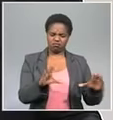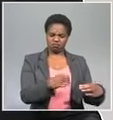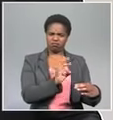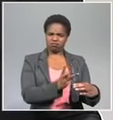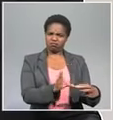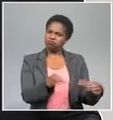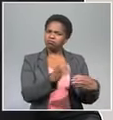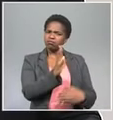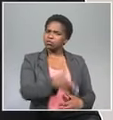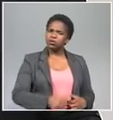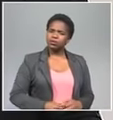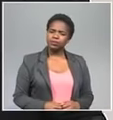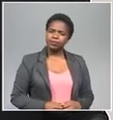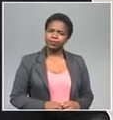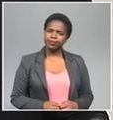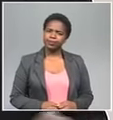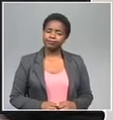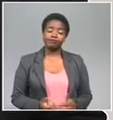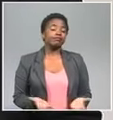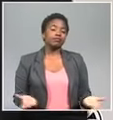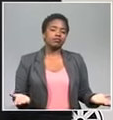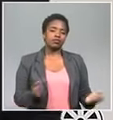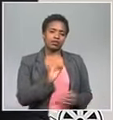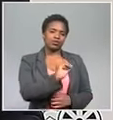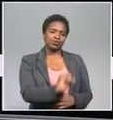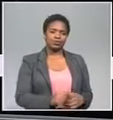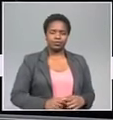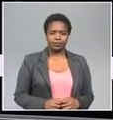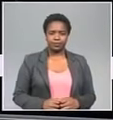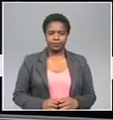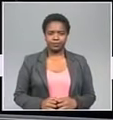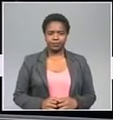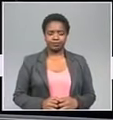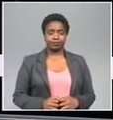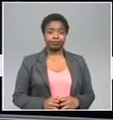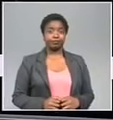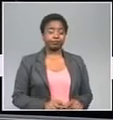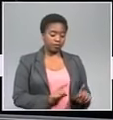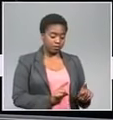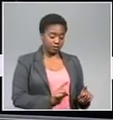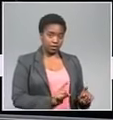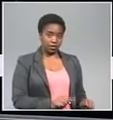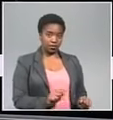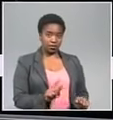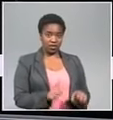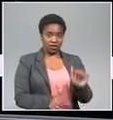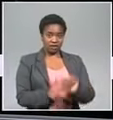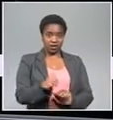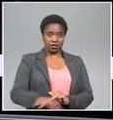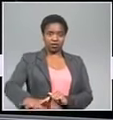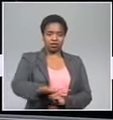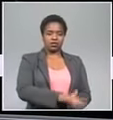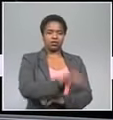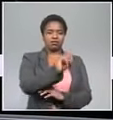integrity commission. So it is still there. Cape Town could be the first place in South Africa